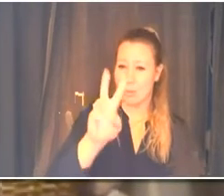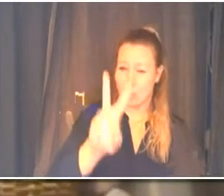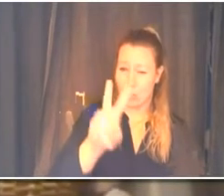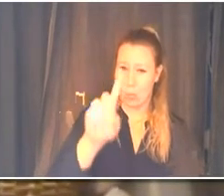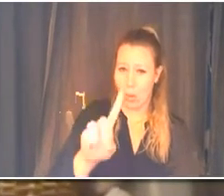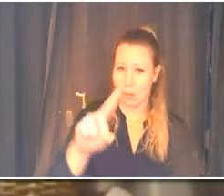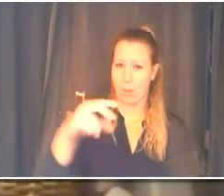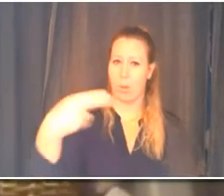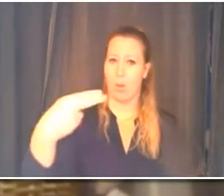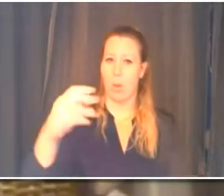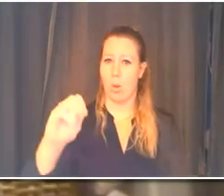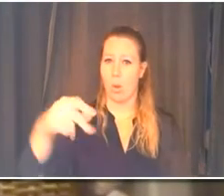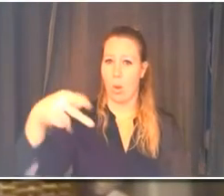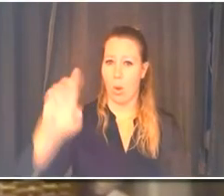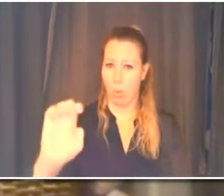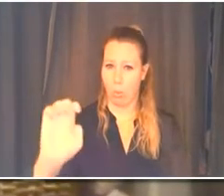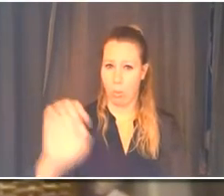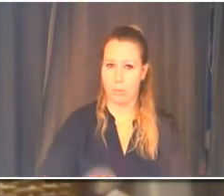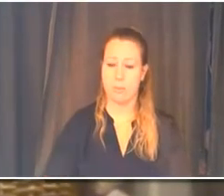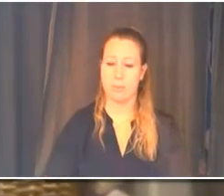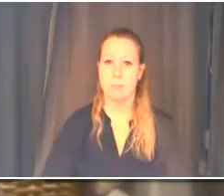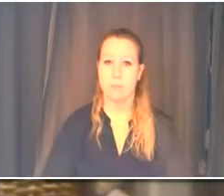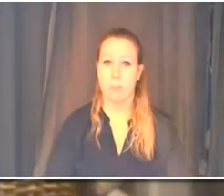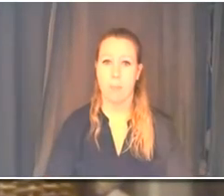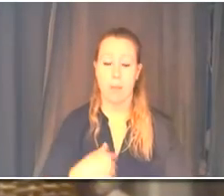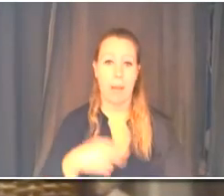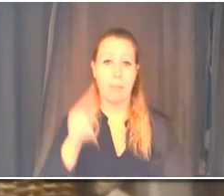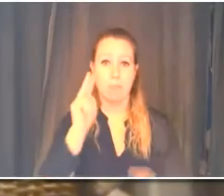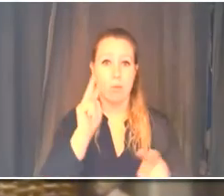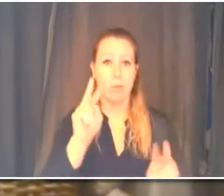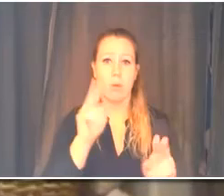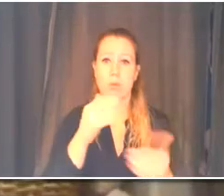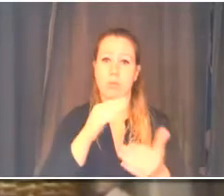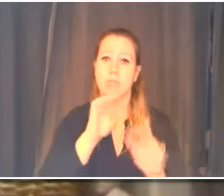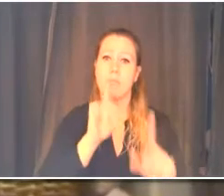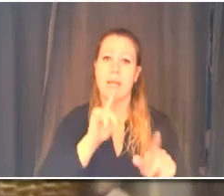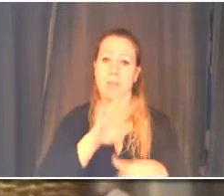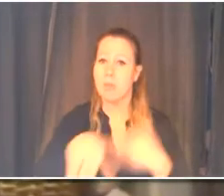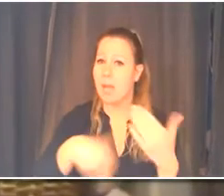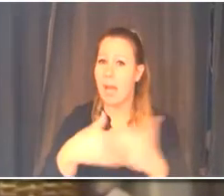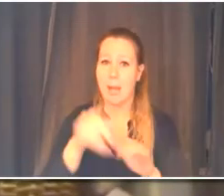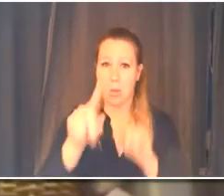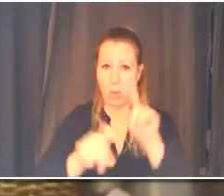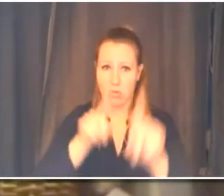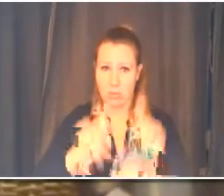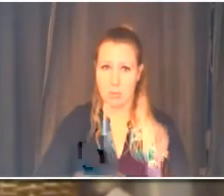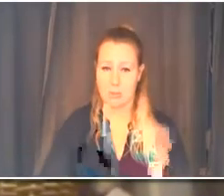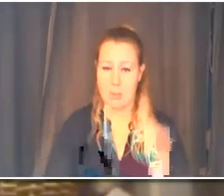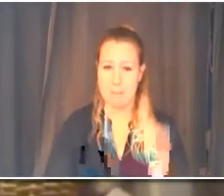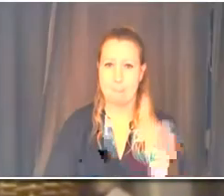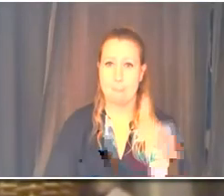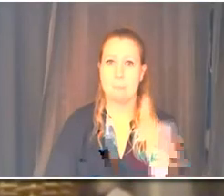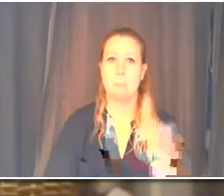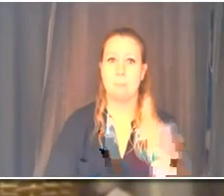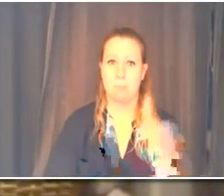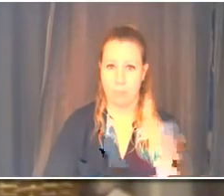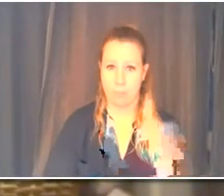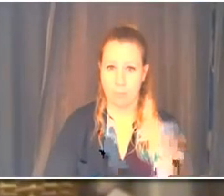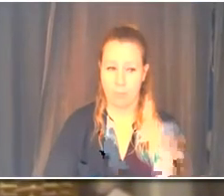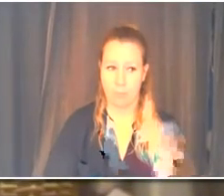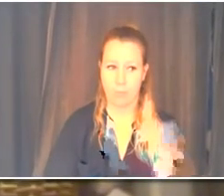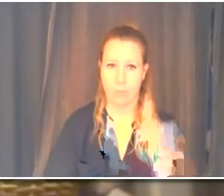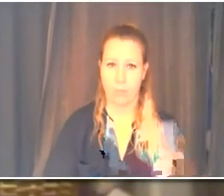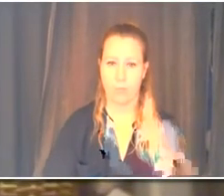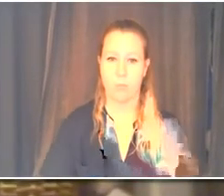unmute you all um we will start with questions from the speaker followed by chair rosenvall and then chair Richards if